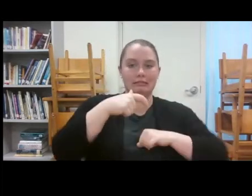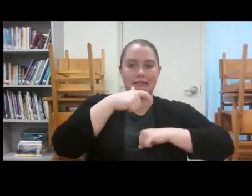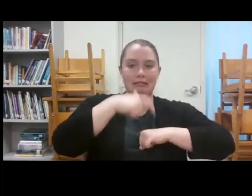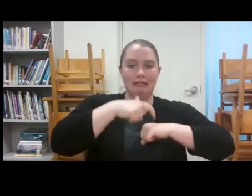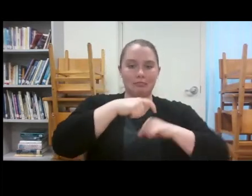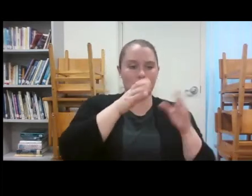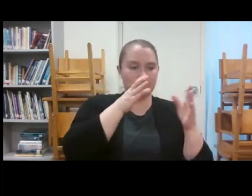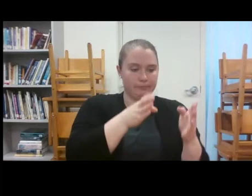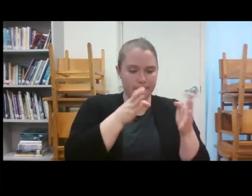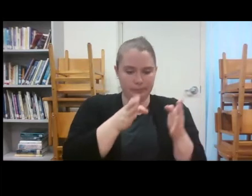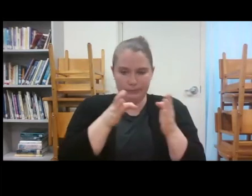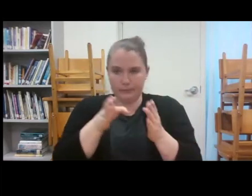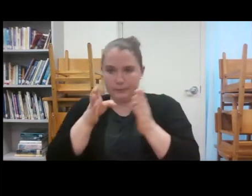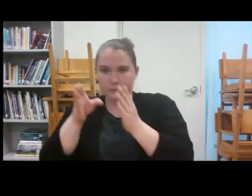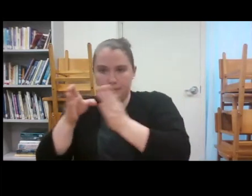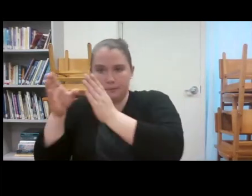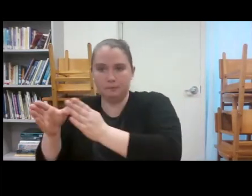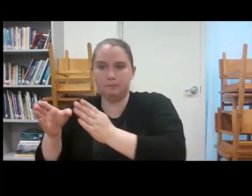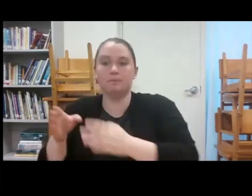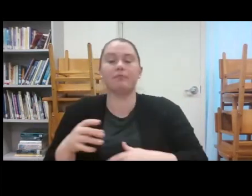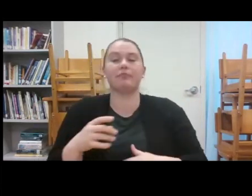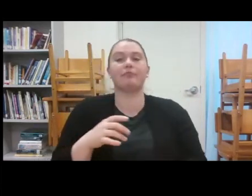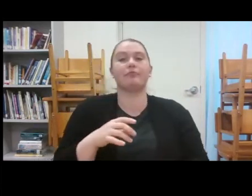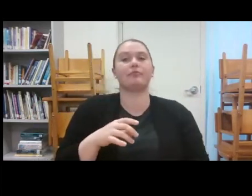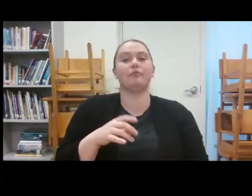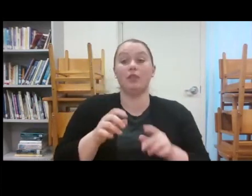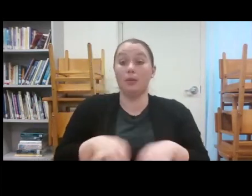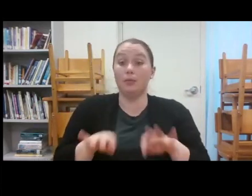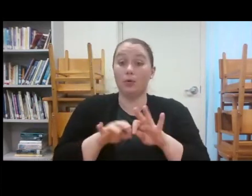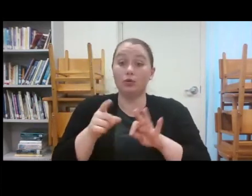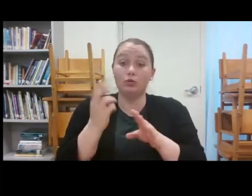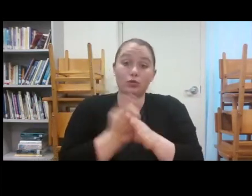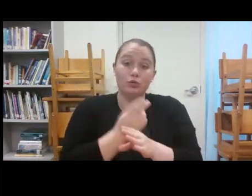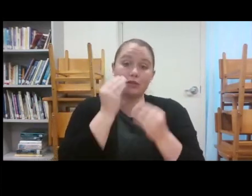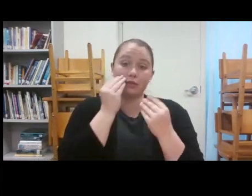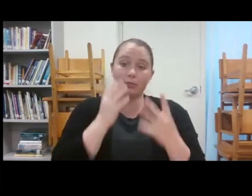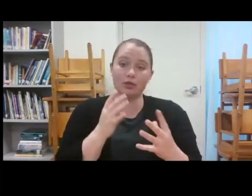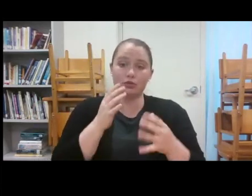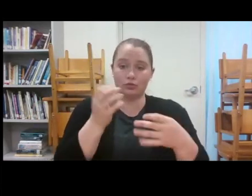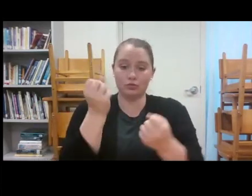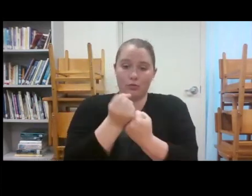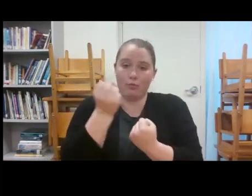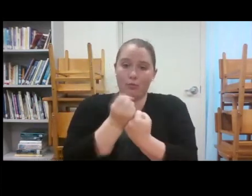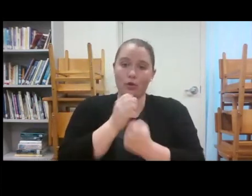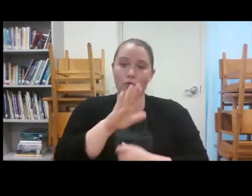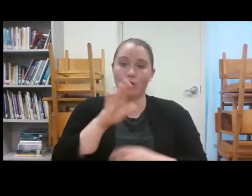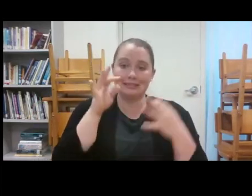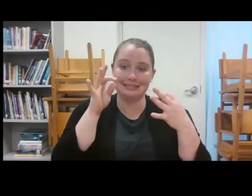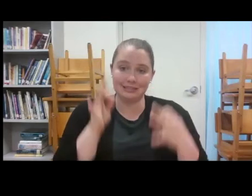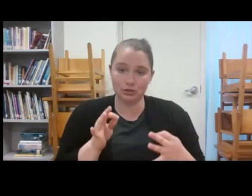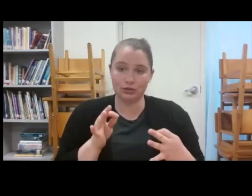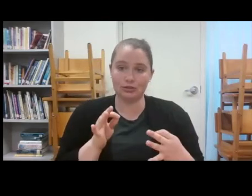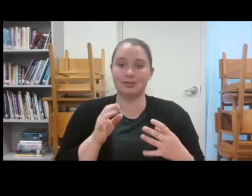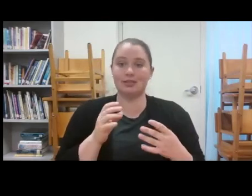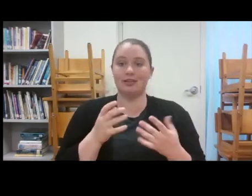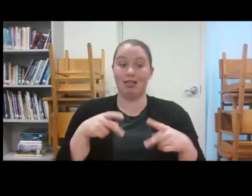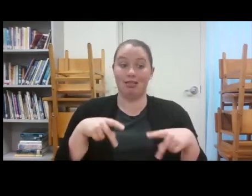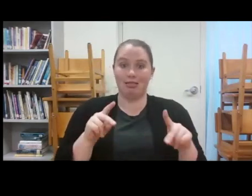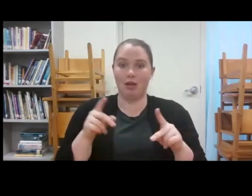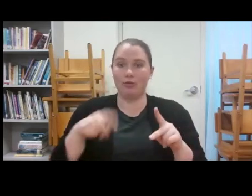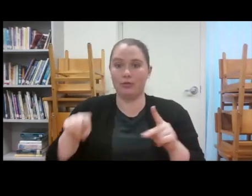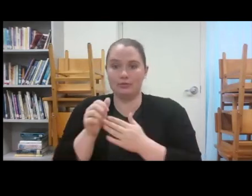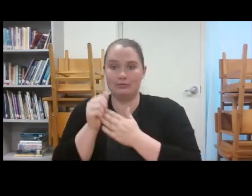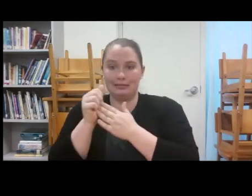what's important is that you're using data to support your decisions, and that those guiding principles